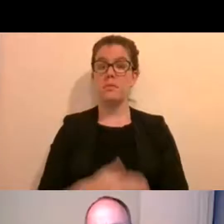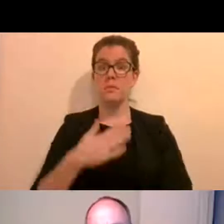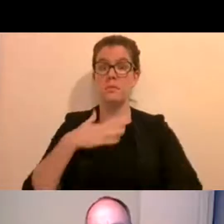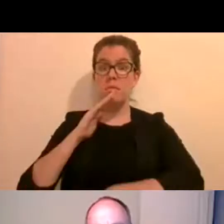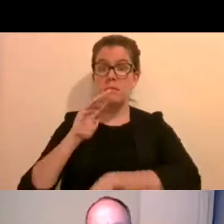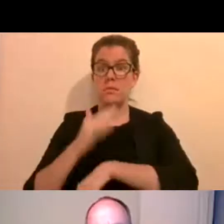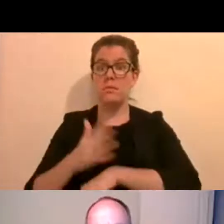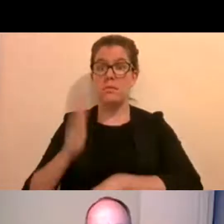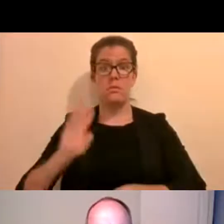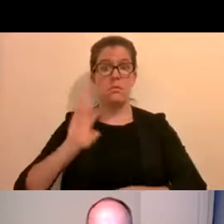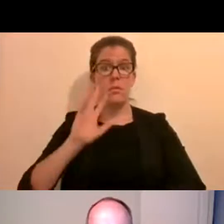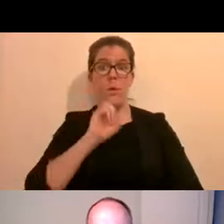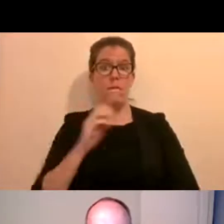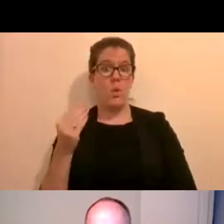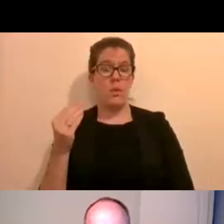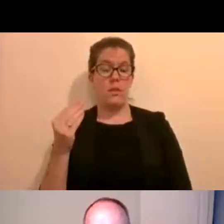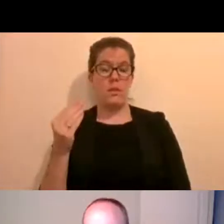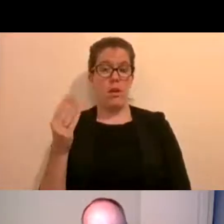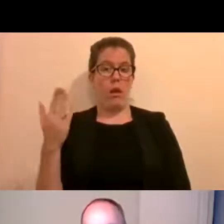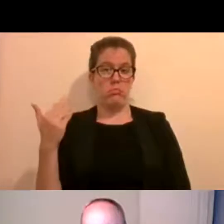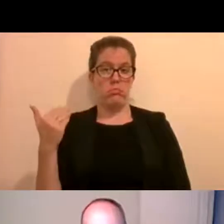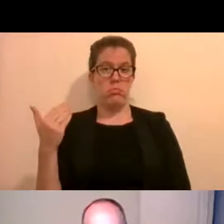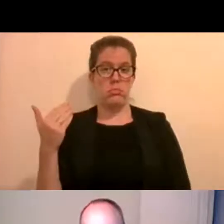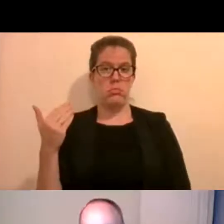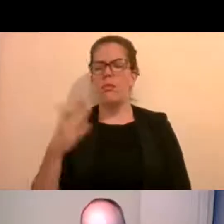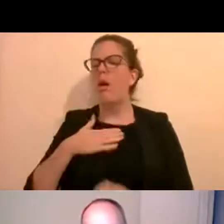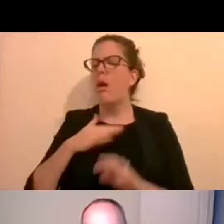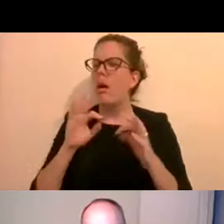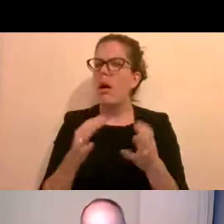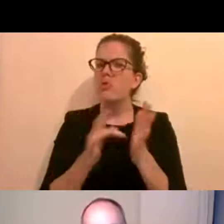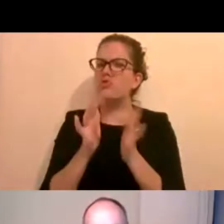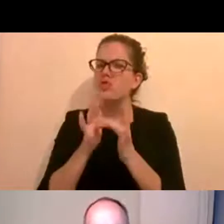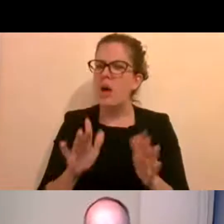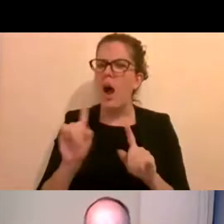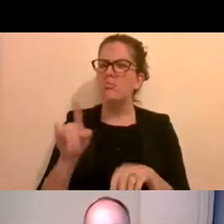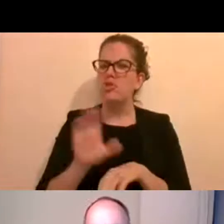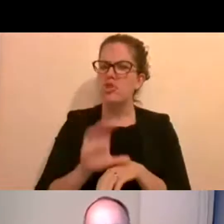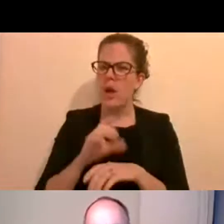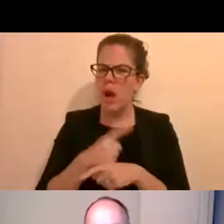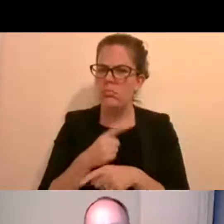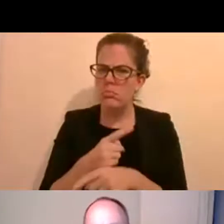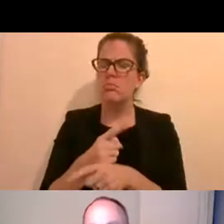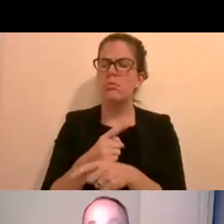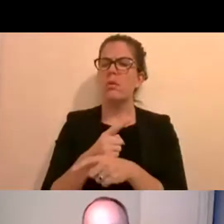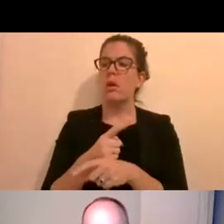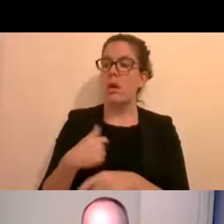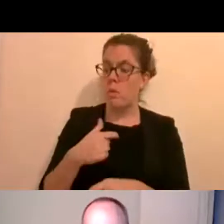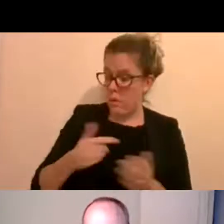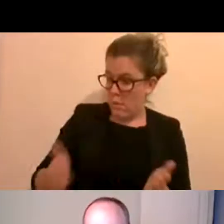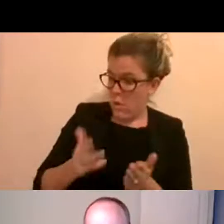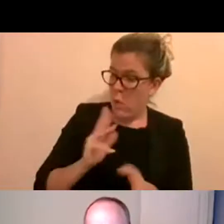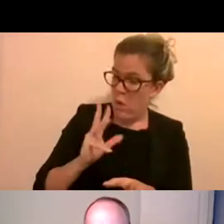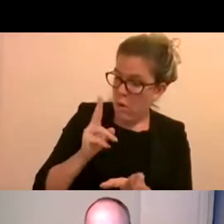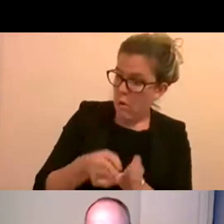years old, we were Christians. We go to church, and we were wanting her to be involved in the youth program, because the